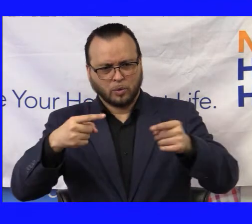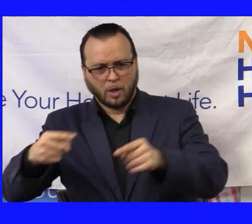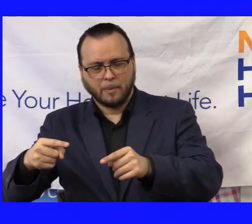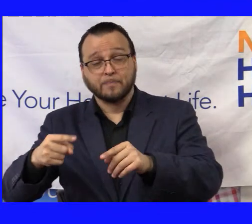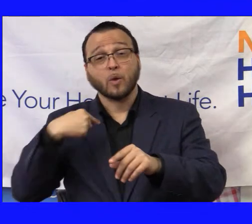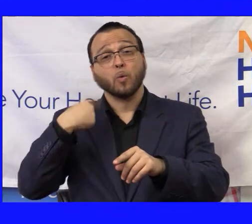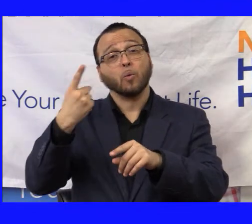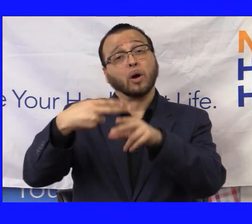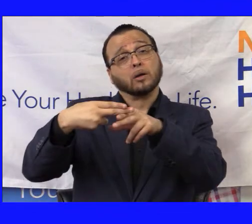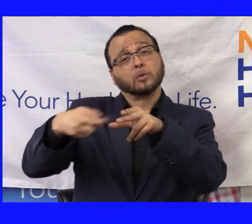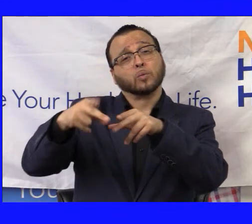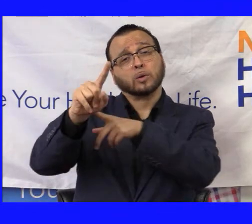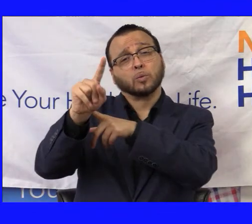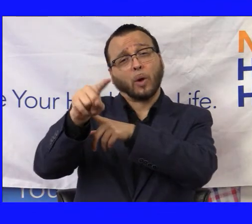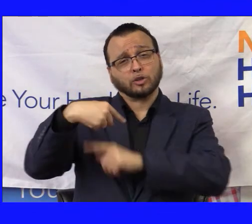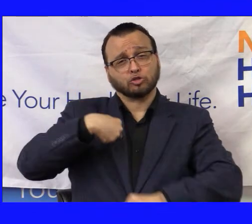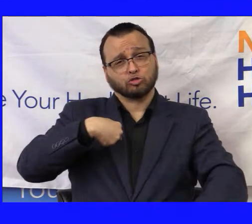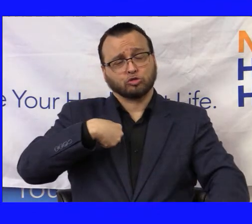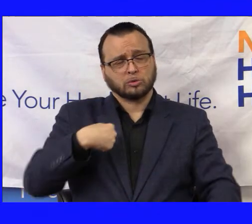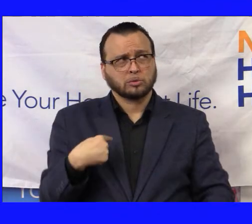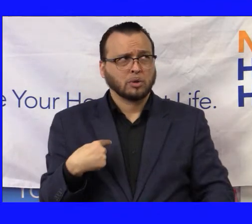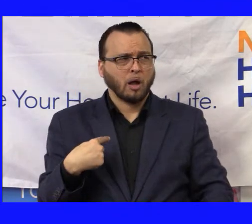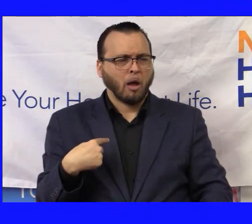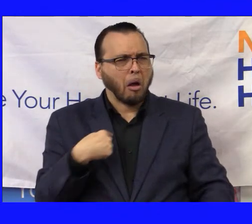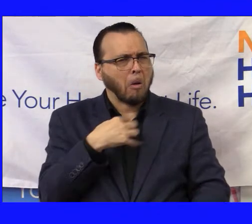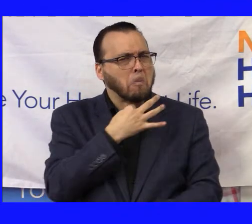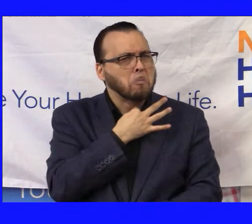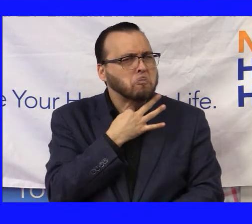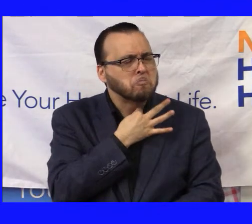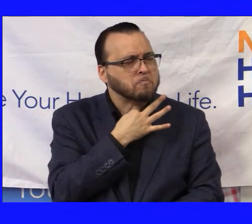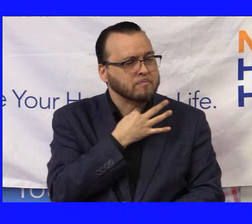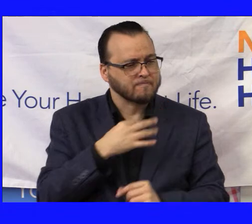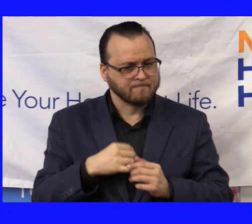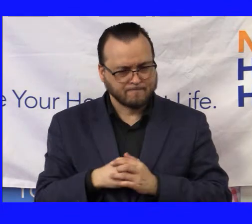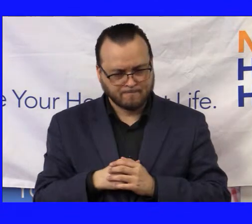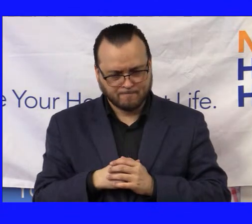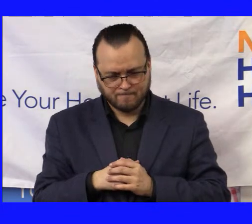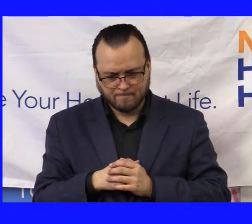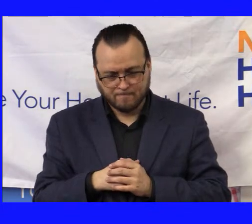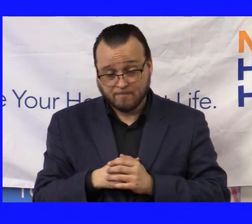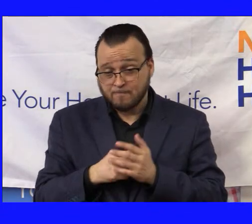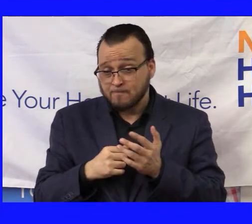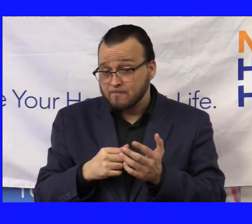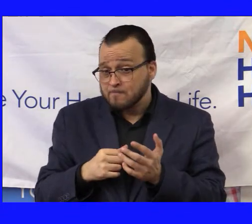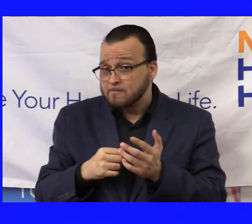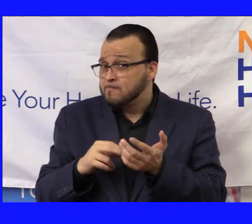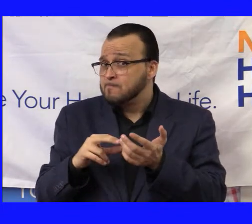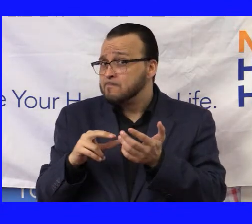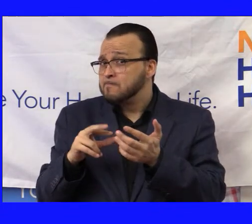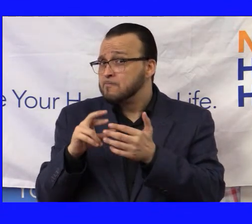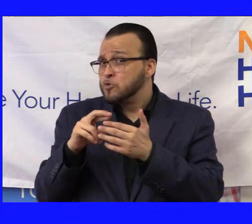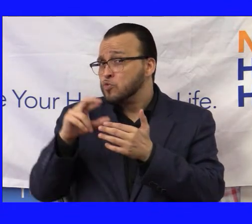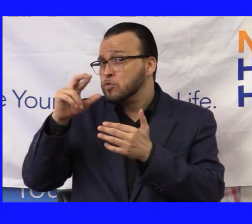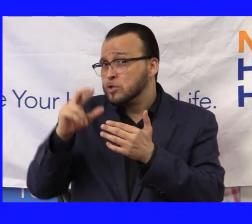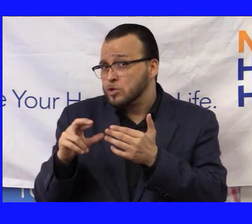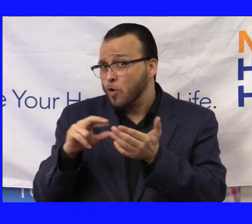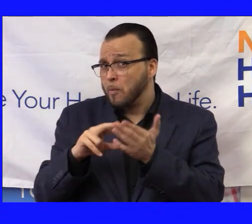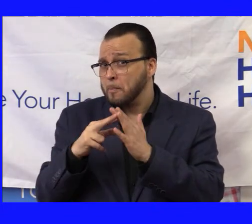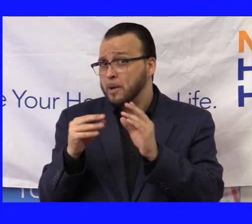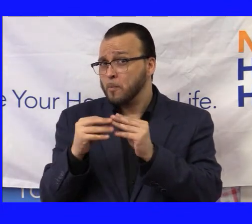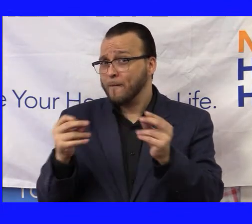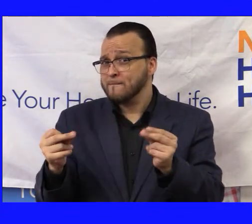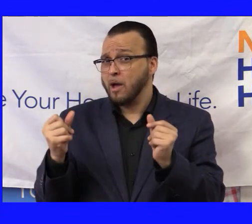question. I'm just curious. I mean, do we get our results sort of real time, and do we have any sense of